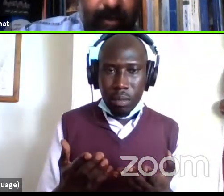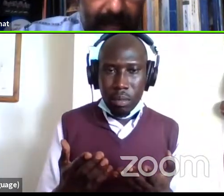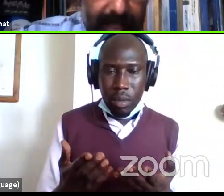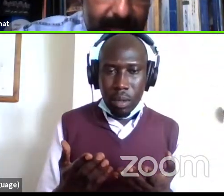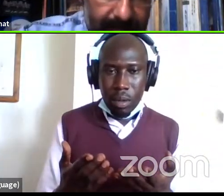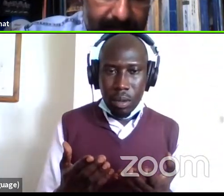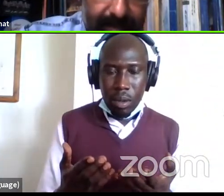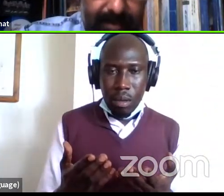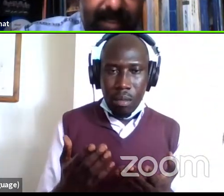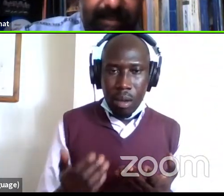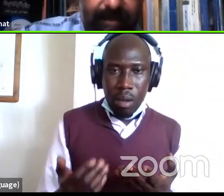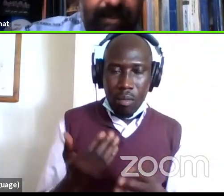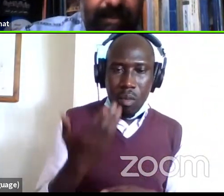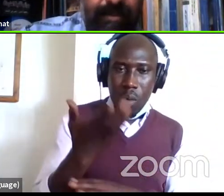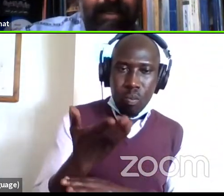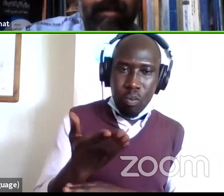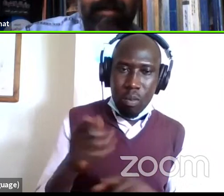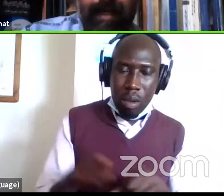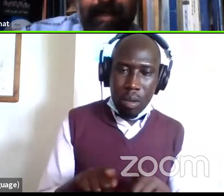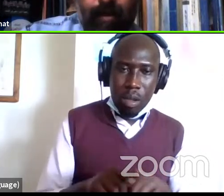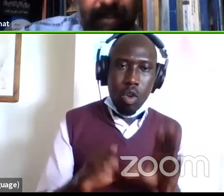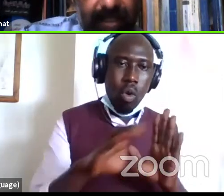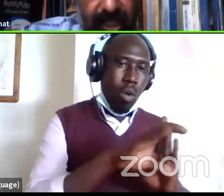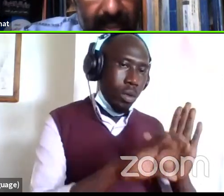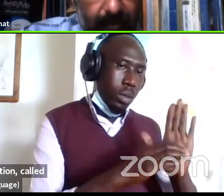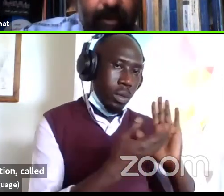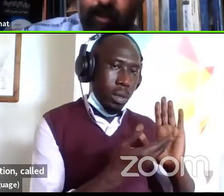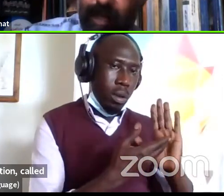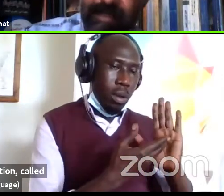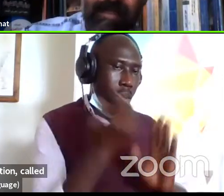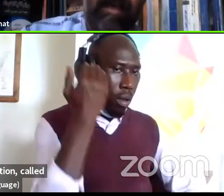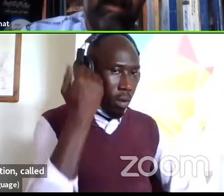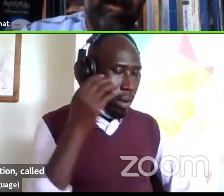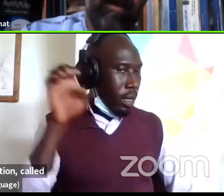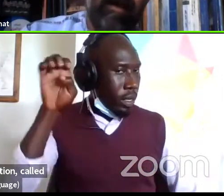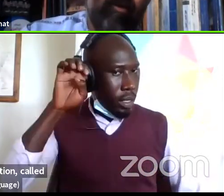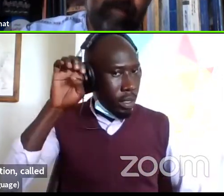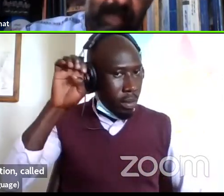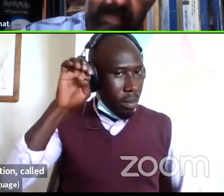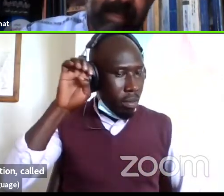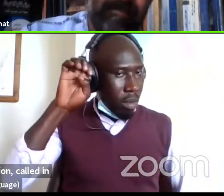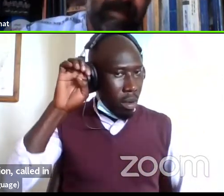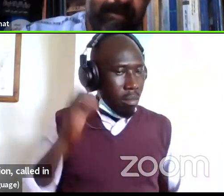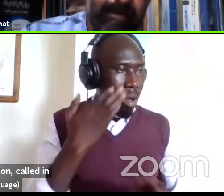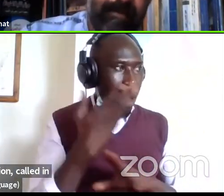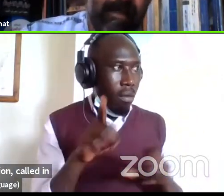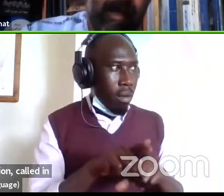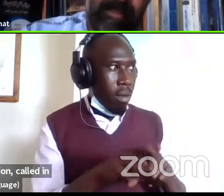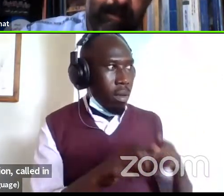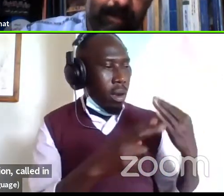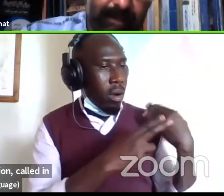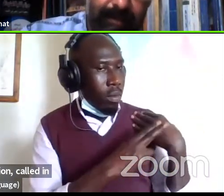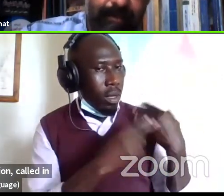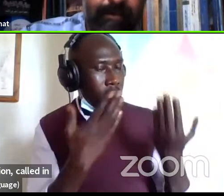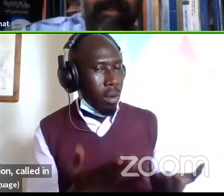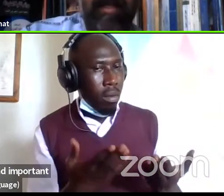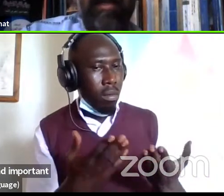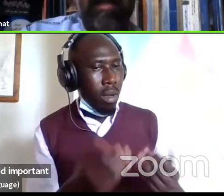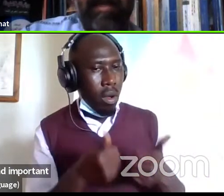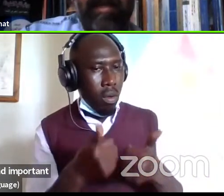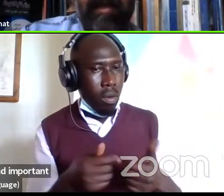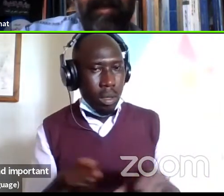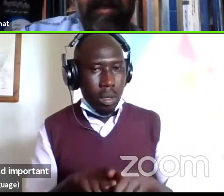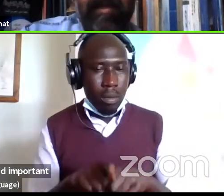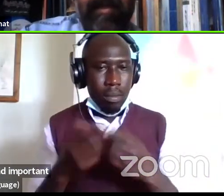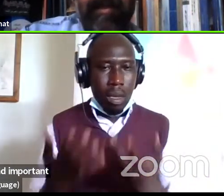think also I know that the Constitutional Court in Egypt also has or play a very good and important role,